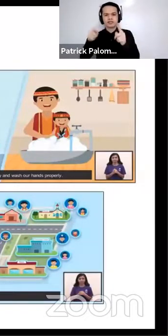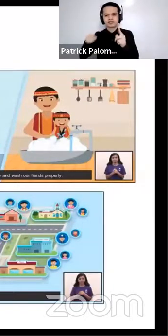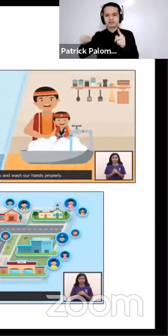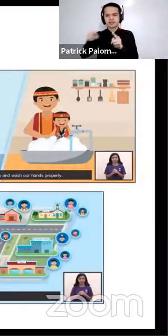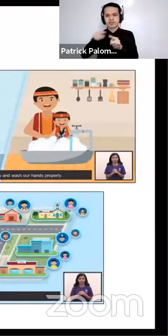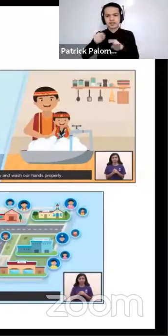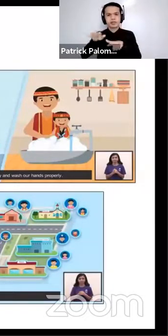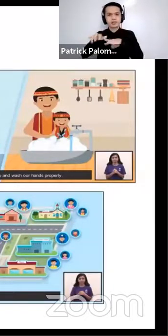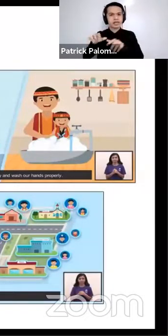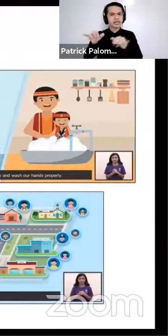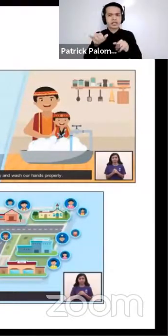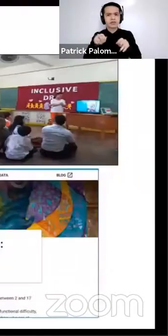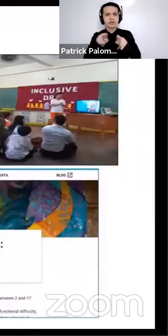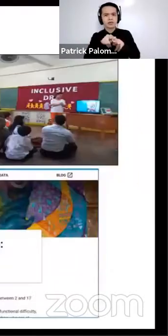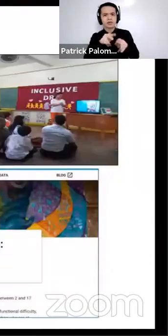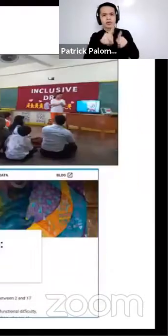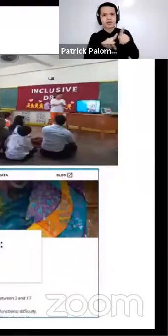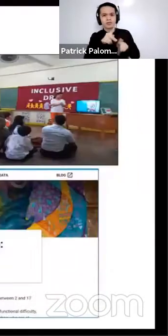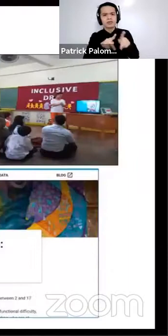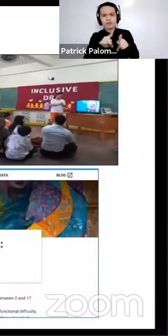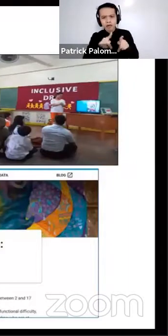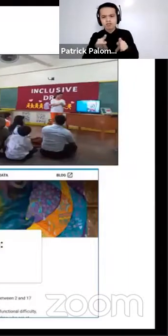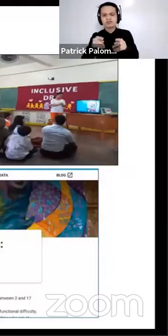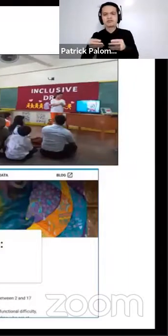directly led the implementation of activities.